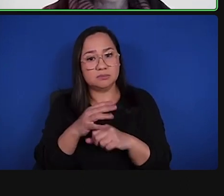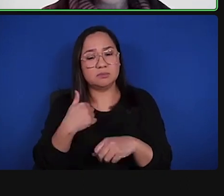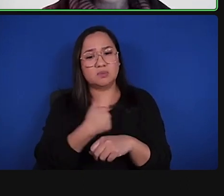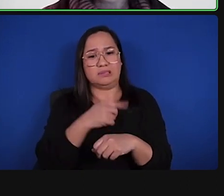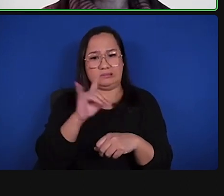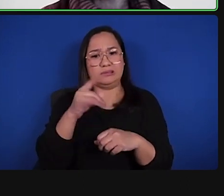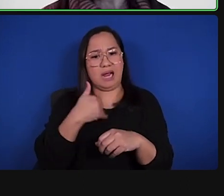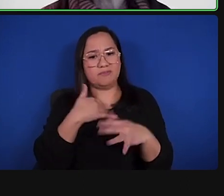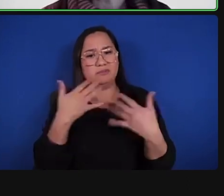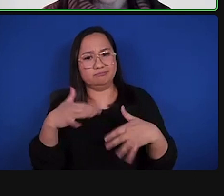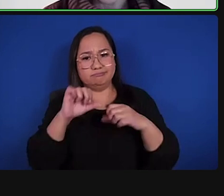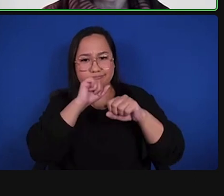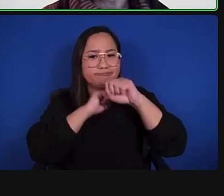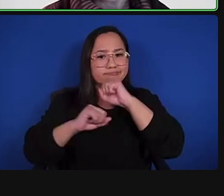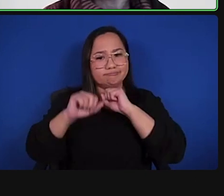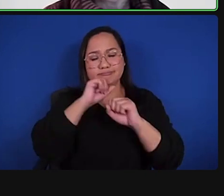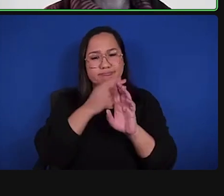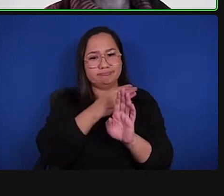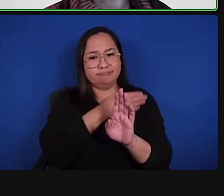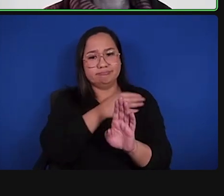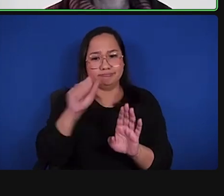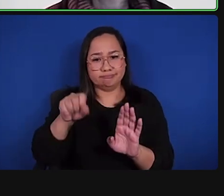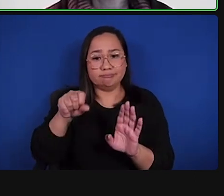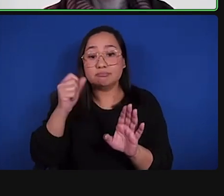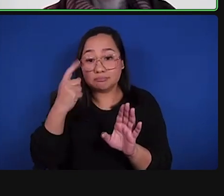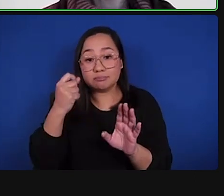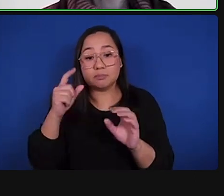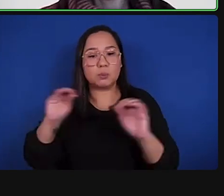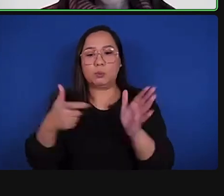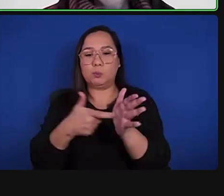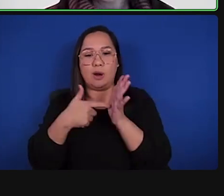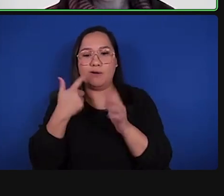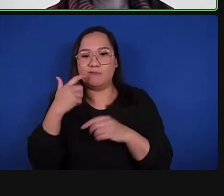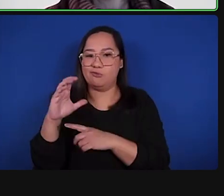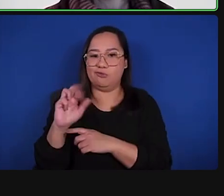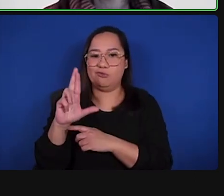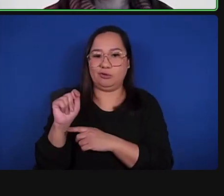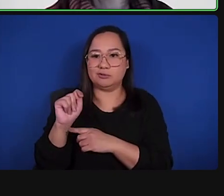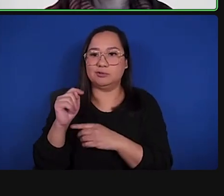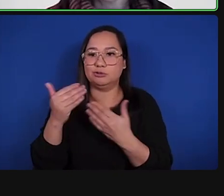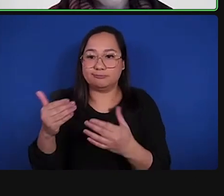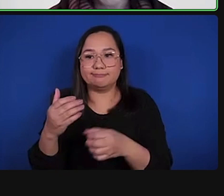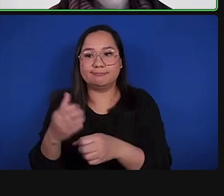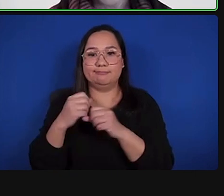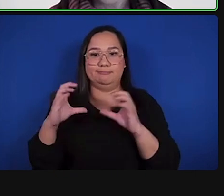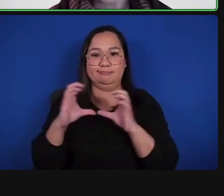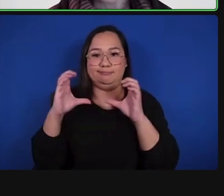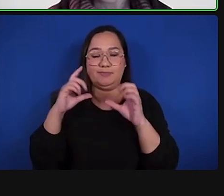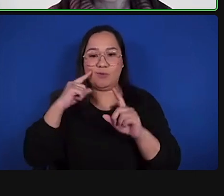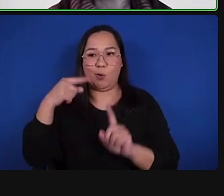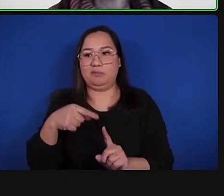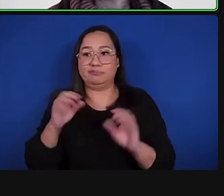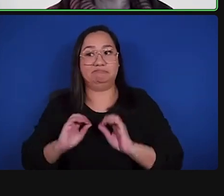for CART providers to be certified to provide speech-to-text services. And post-COVID, that has presented some